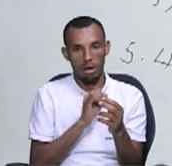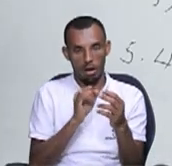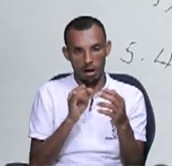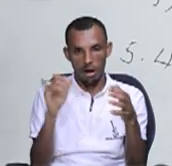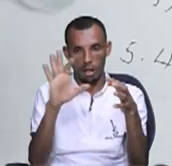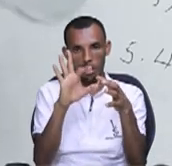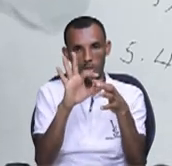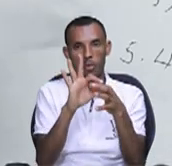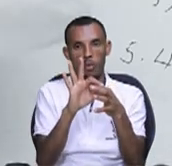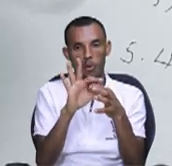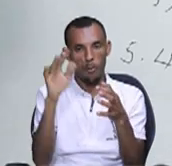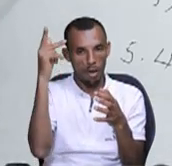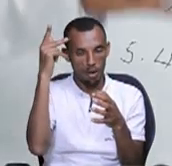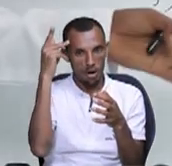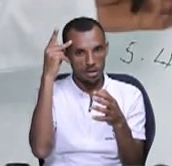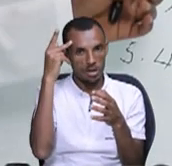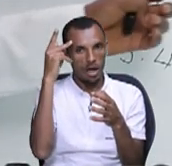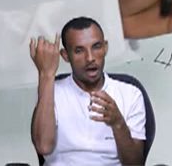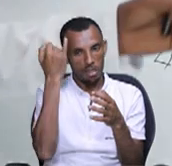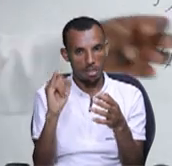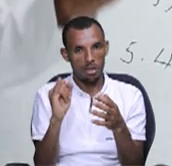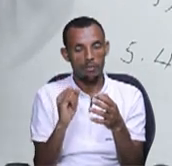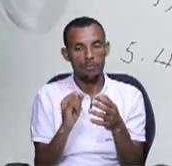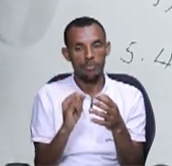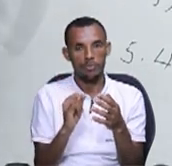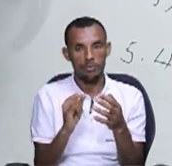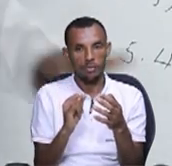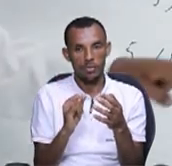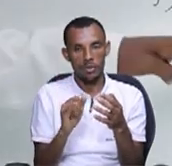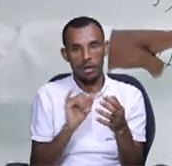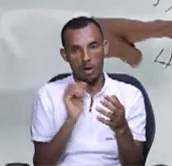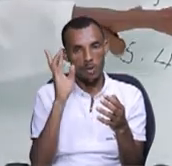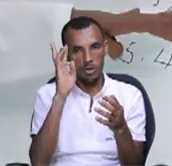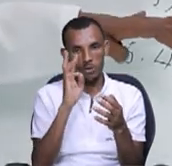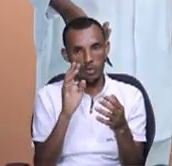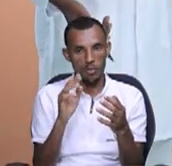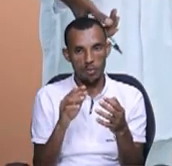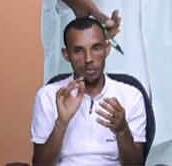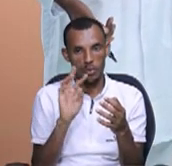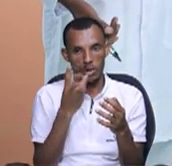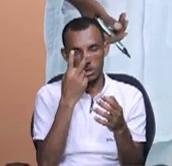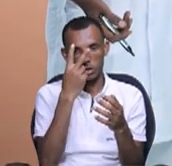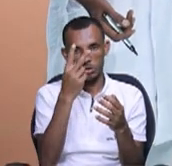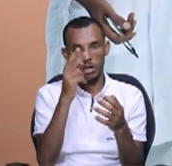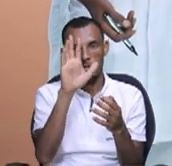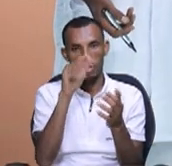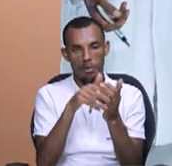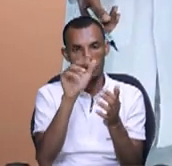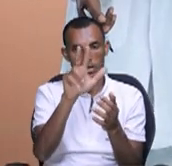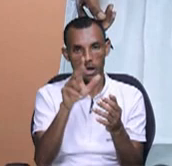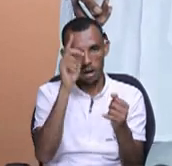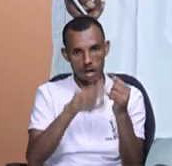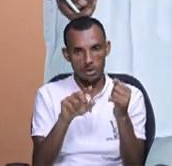to Pythagoras identity. There is identity of trigonometry. I will see that one in 5.3. And also